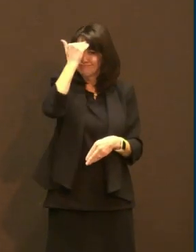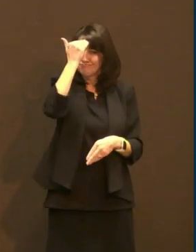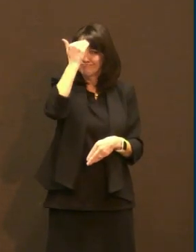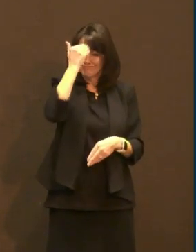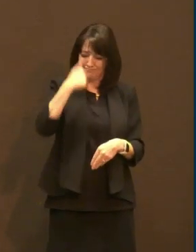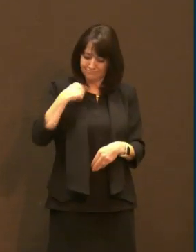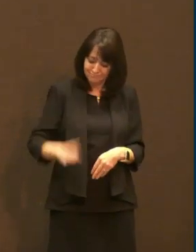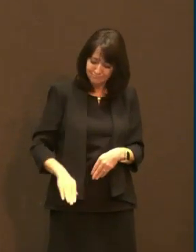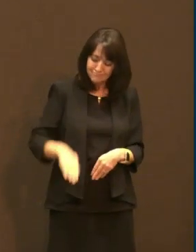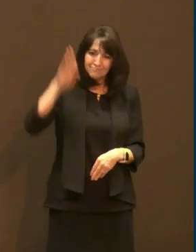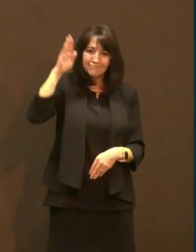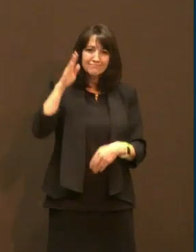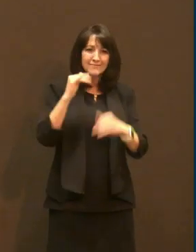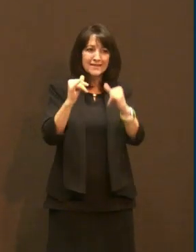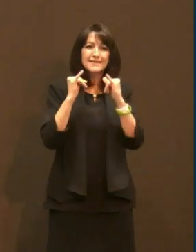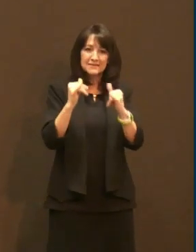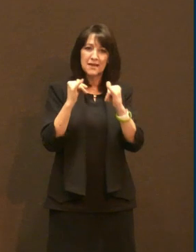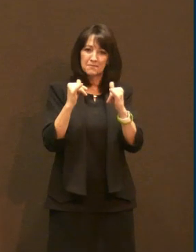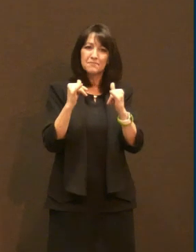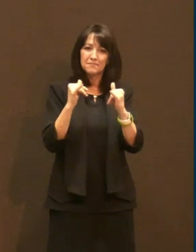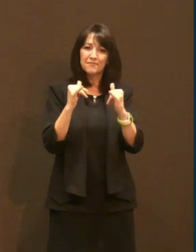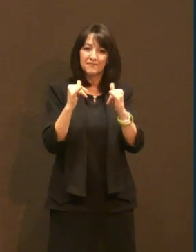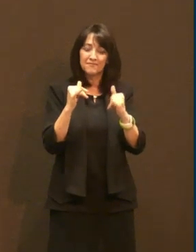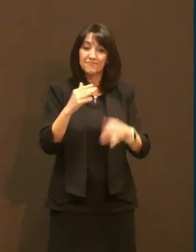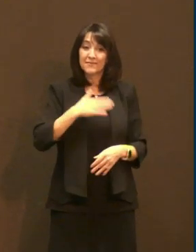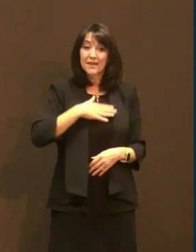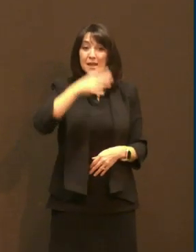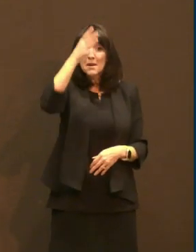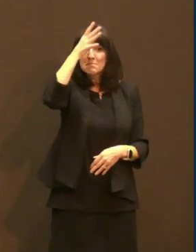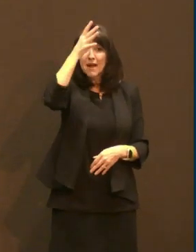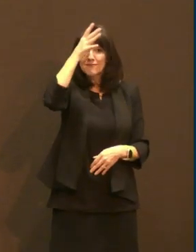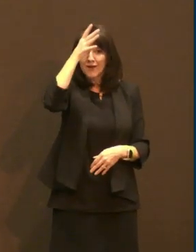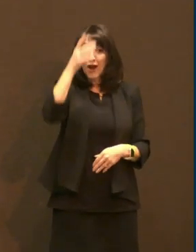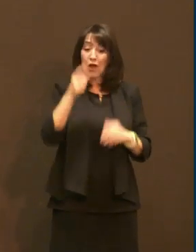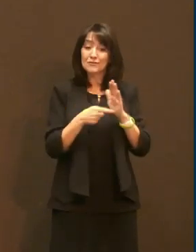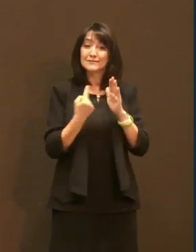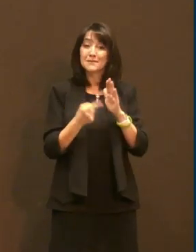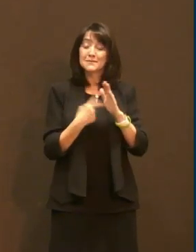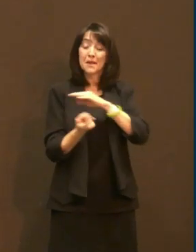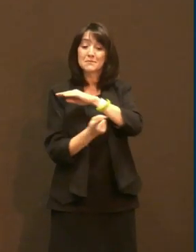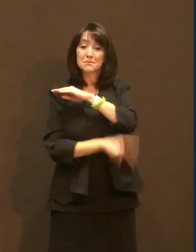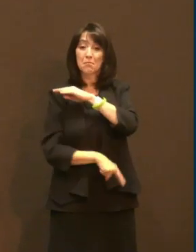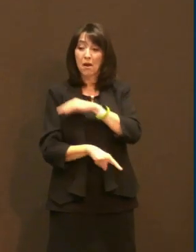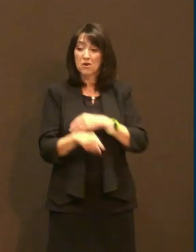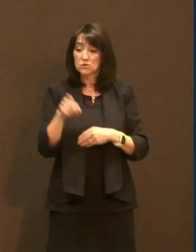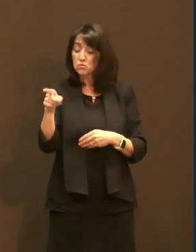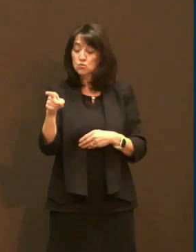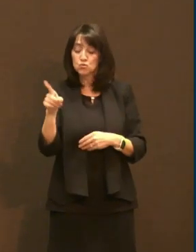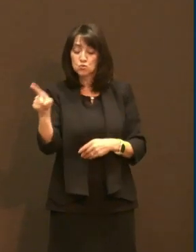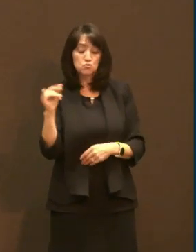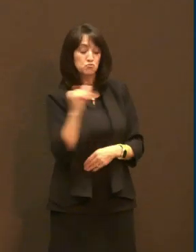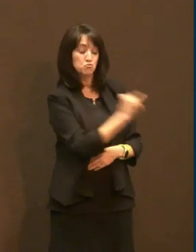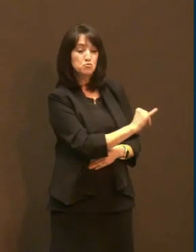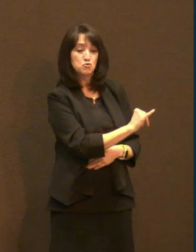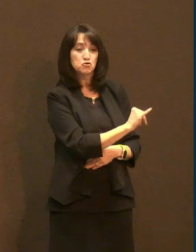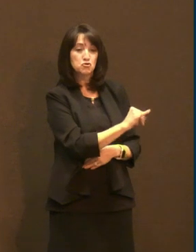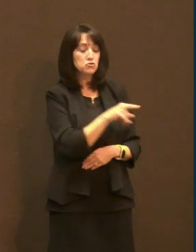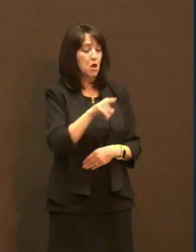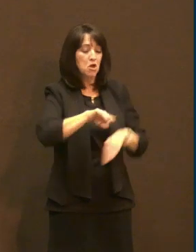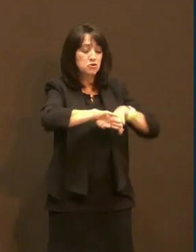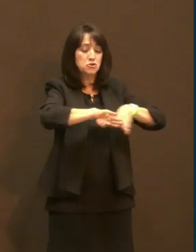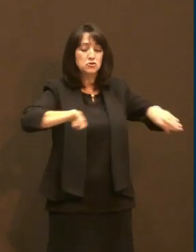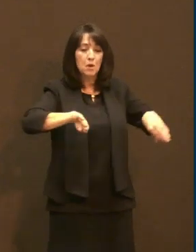used to try to self-isolate us from time to time when we didn't follow the house rules. It's difficult to do, and one of the challenges